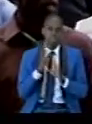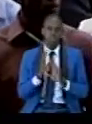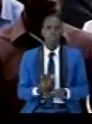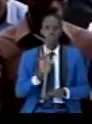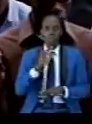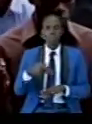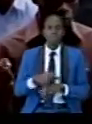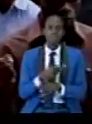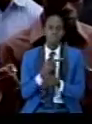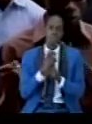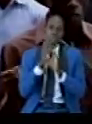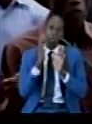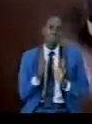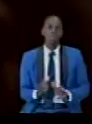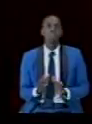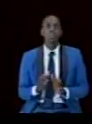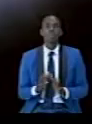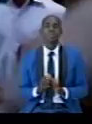shepherd?